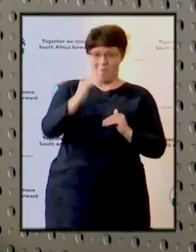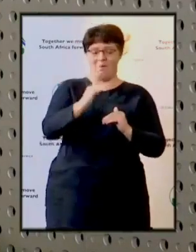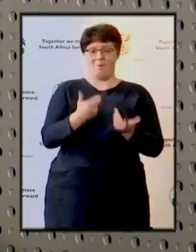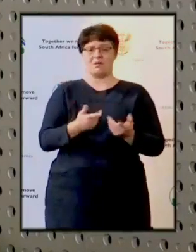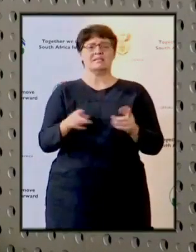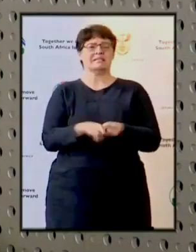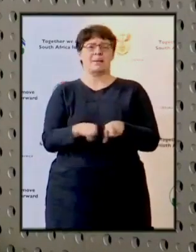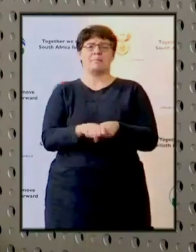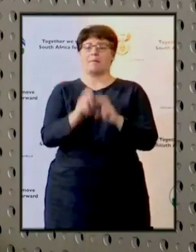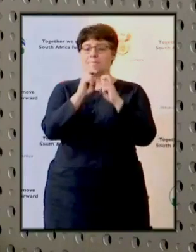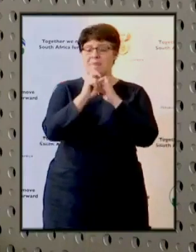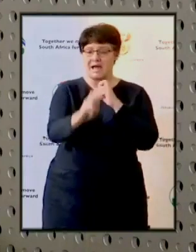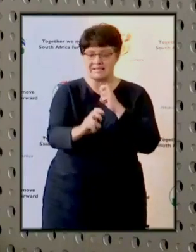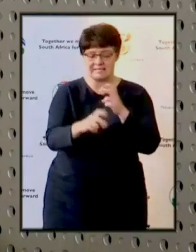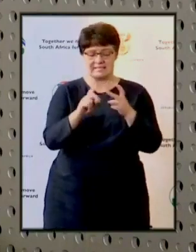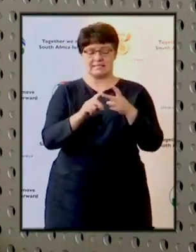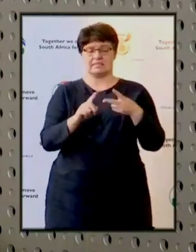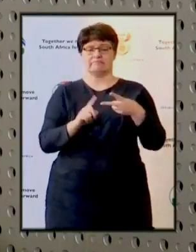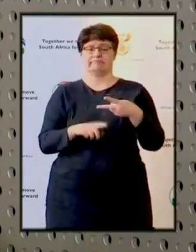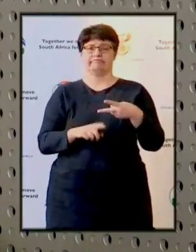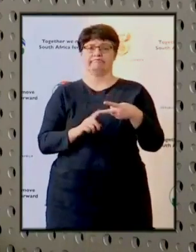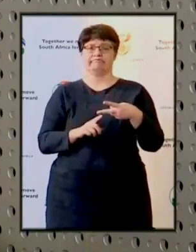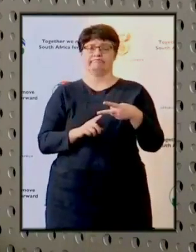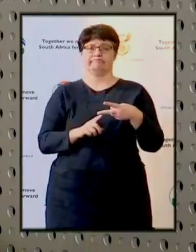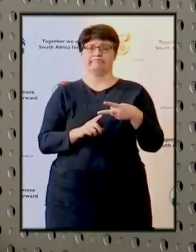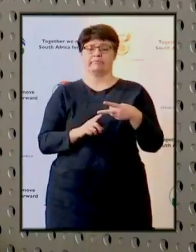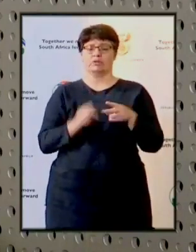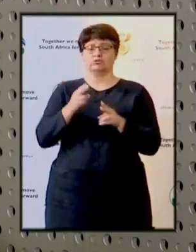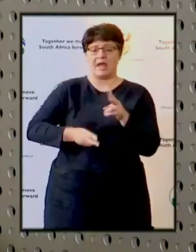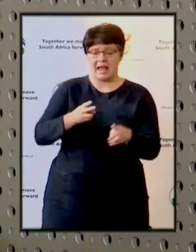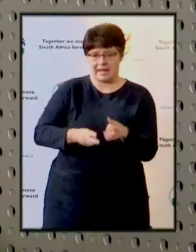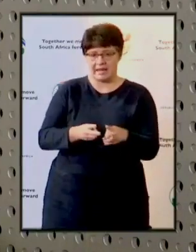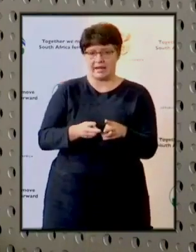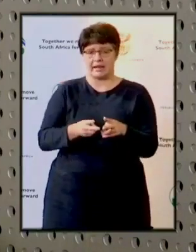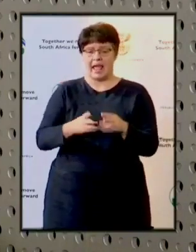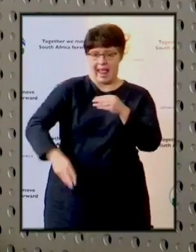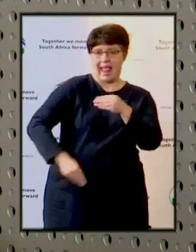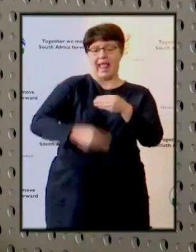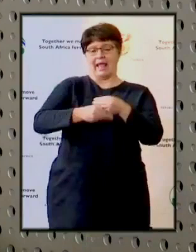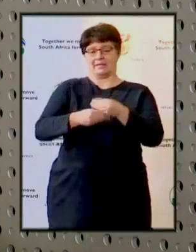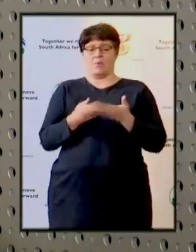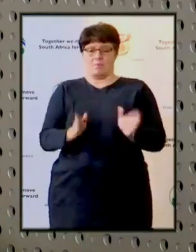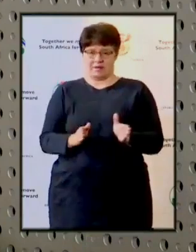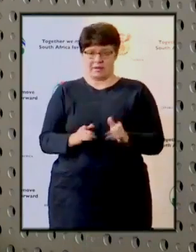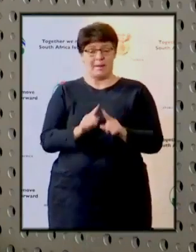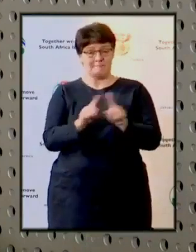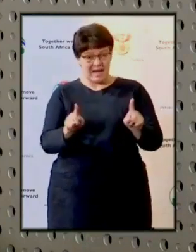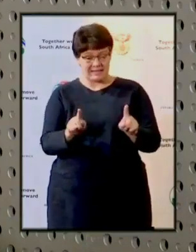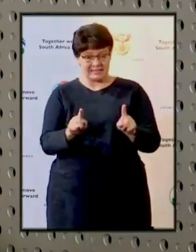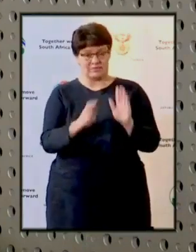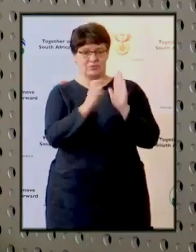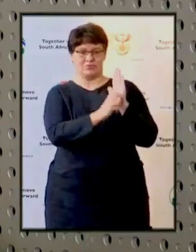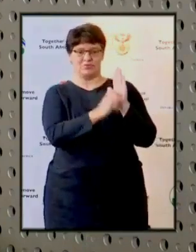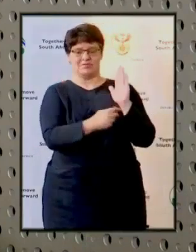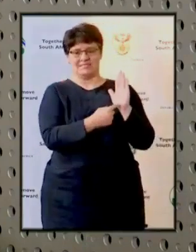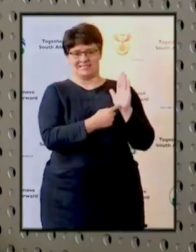like buses and rail would be open, but under strict